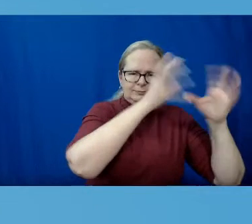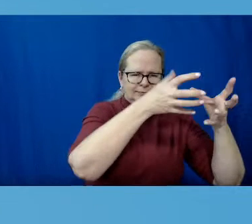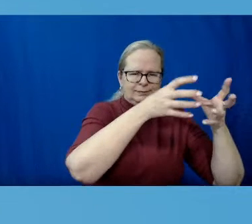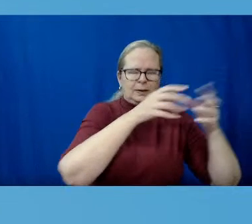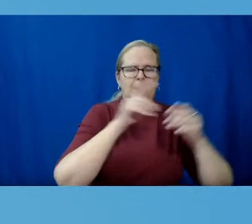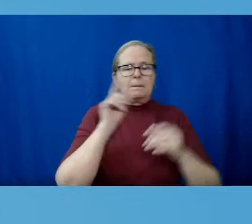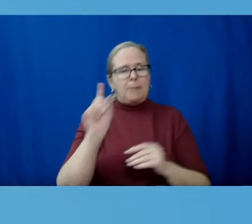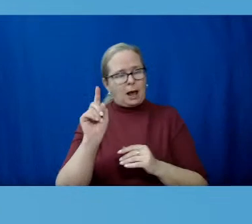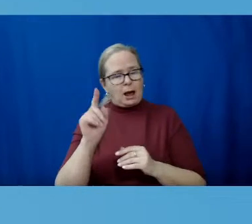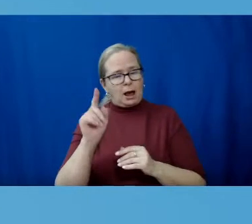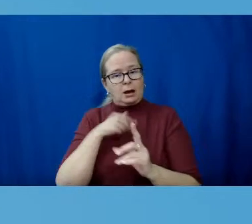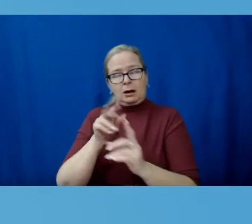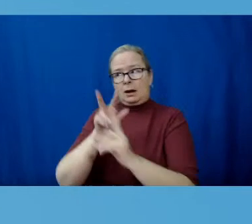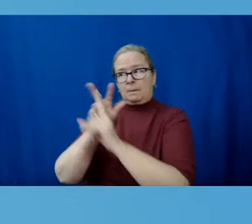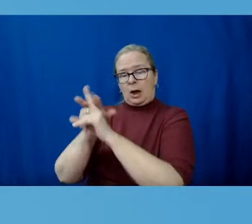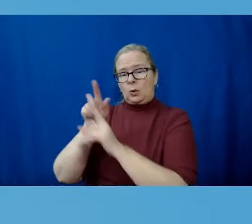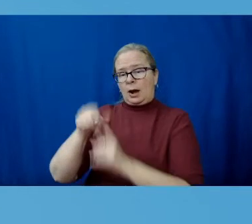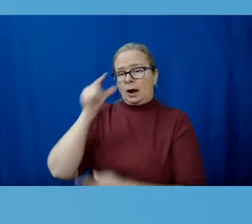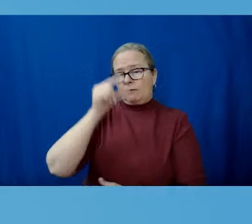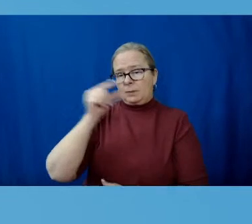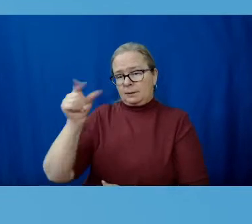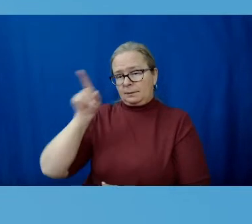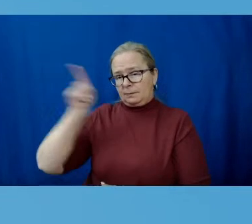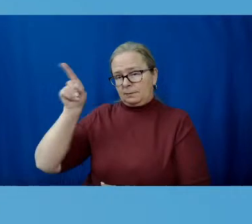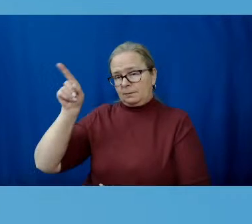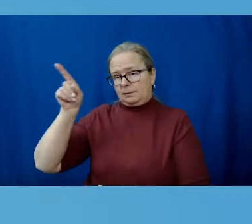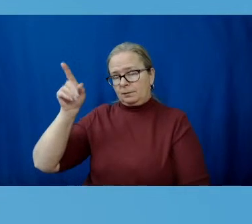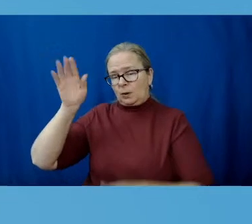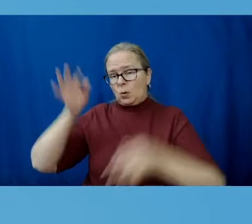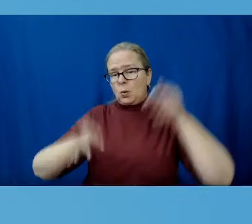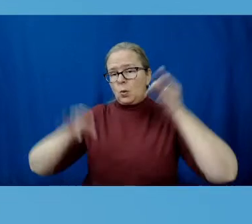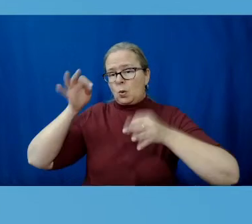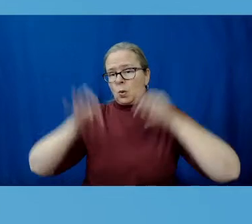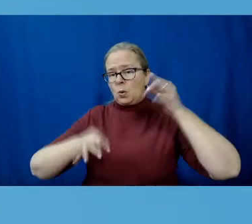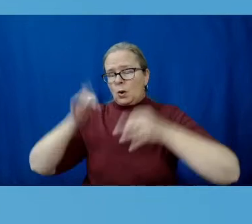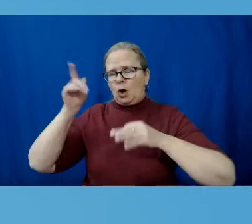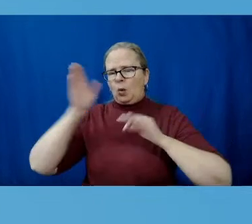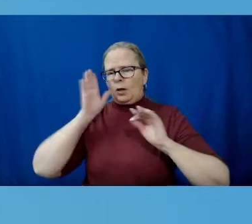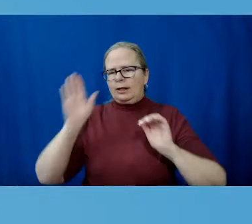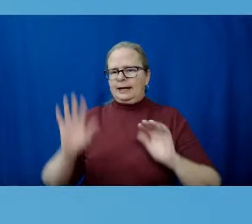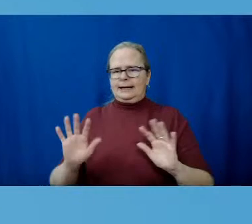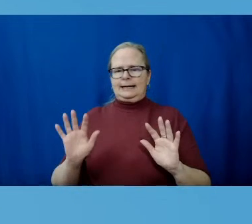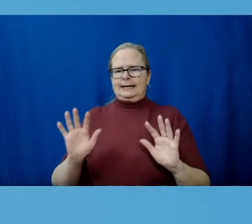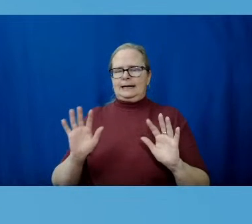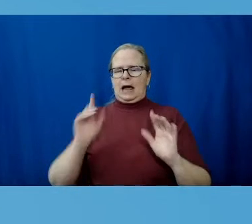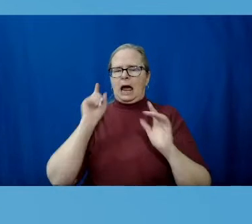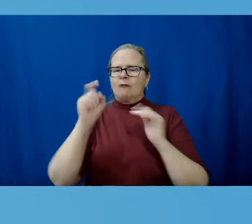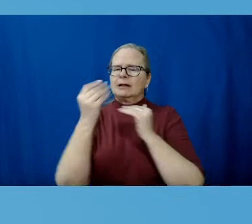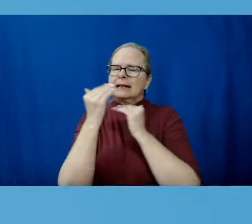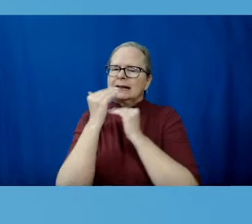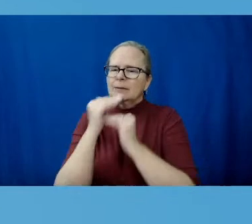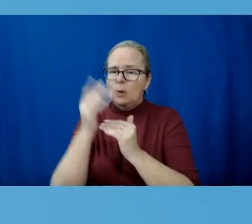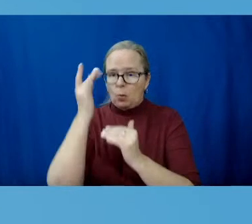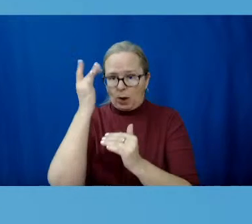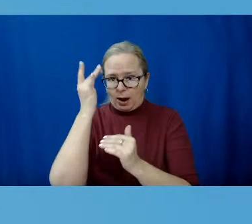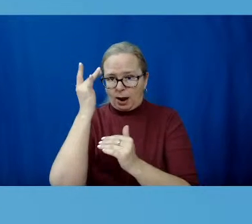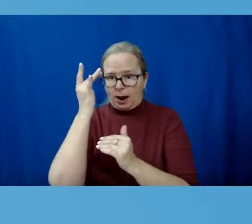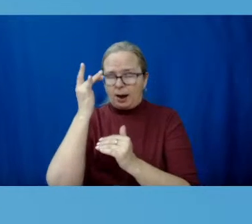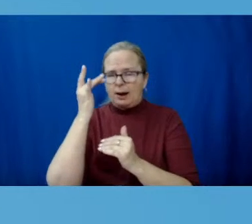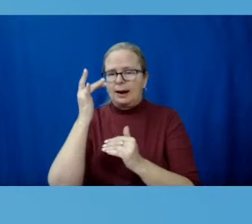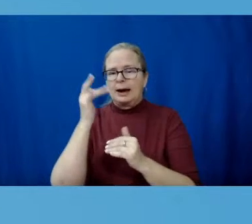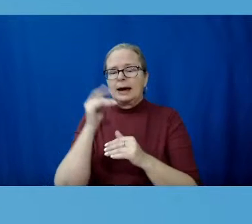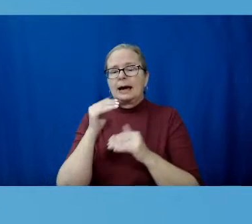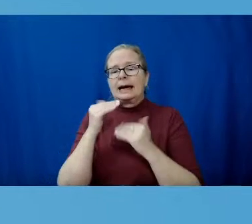to sue the government in negligence. And the policy reasons for that are, for example, the idea that